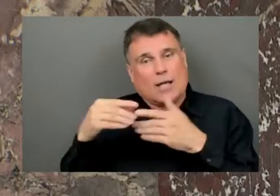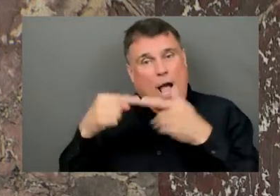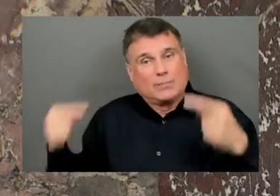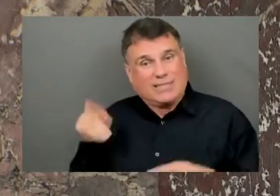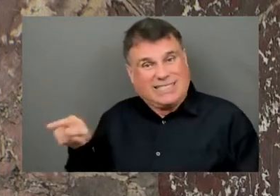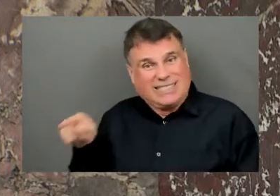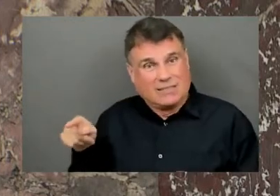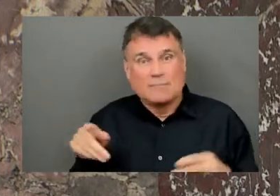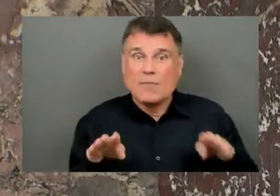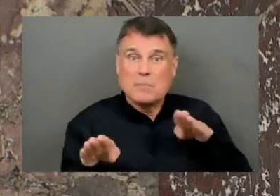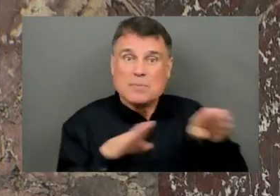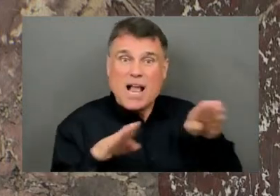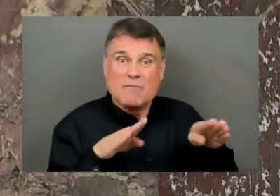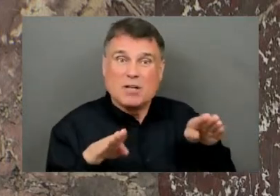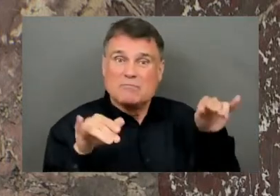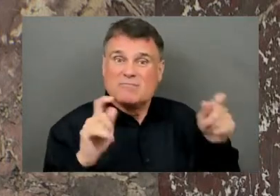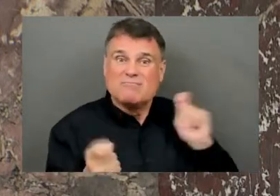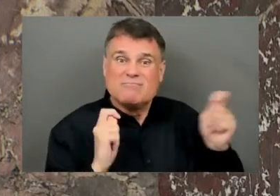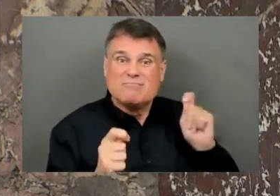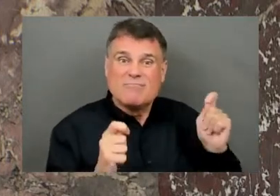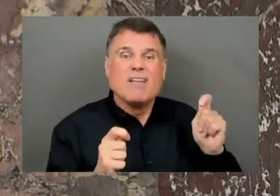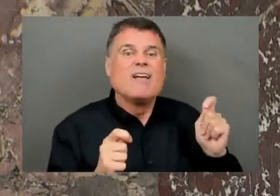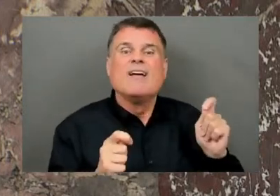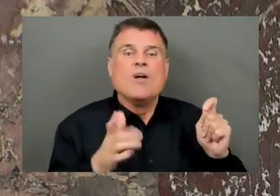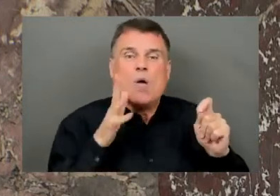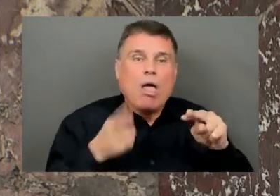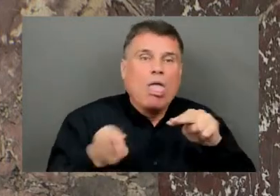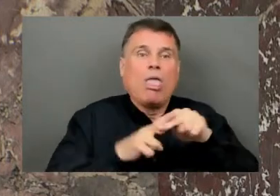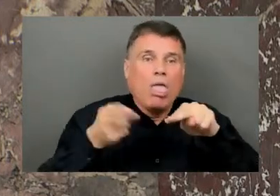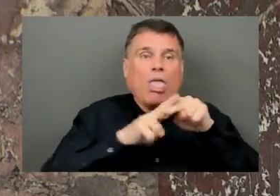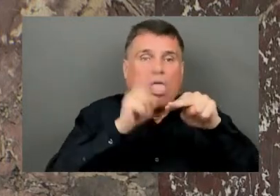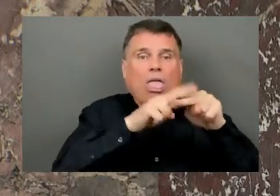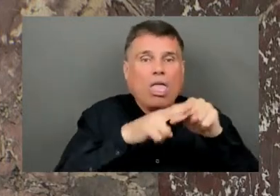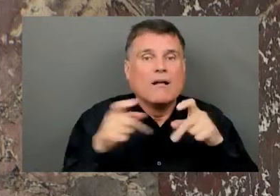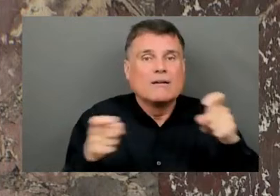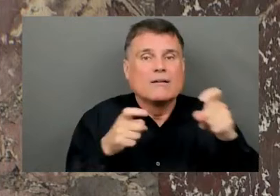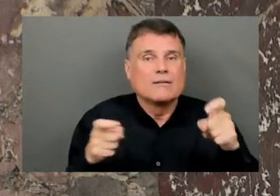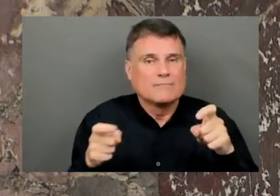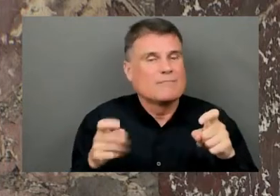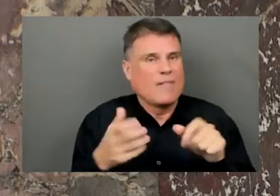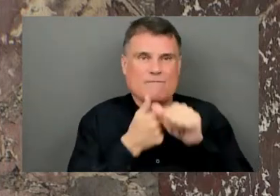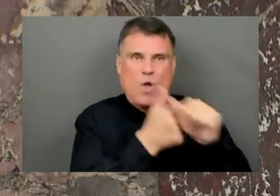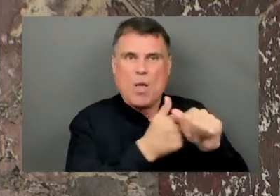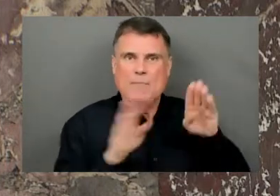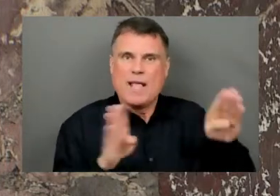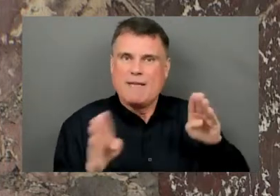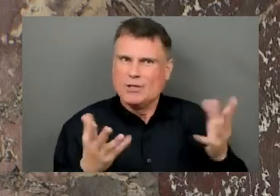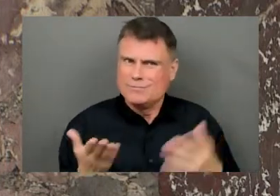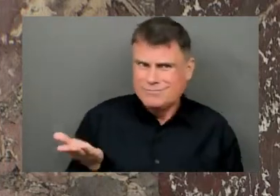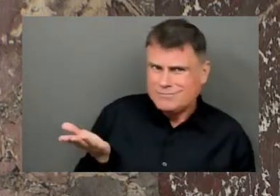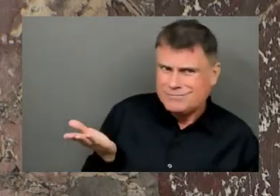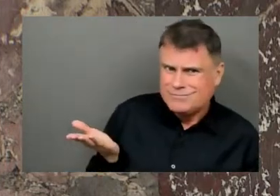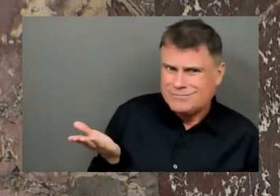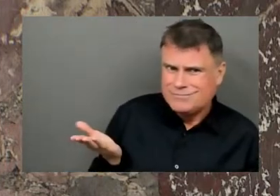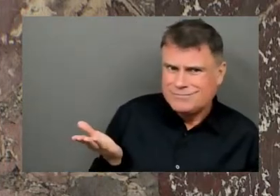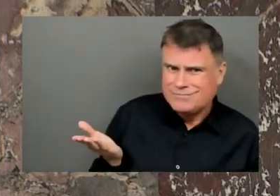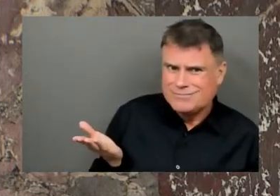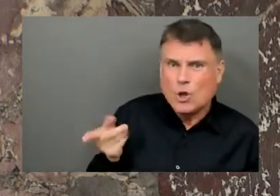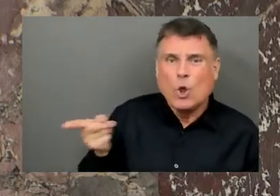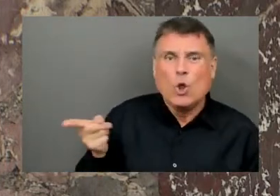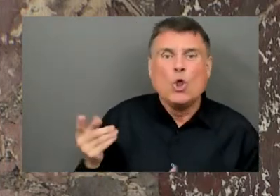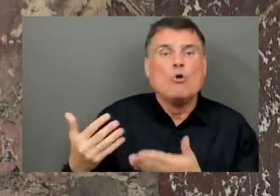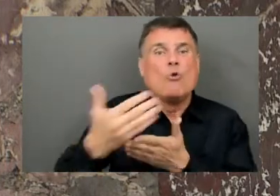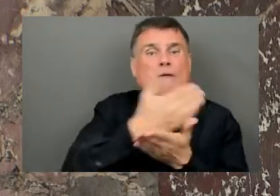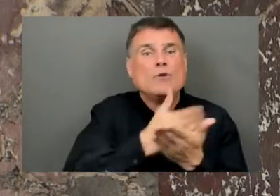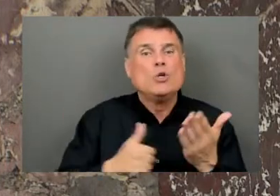carbon tax. Now, Honourable Speaker, the member suggests this was a revenue-neutral plan. We all know what they did with the money. They gave